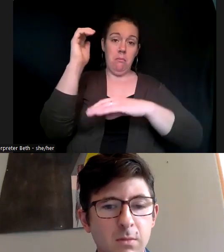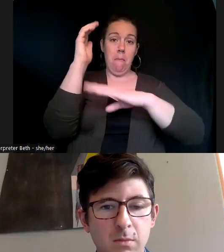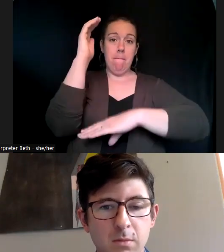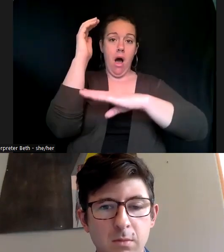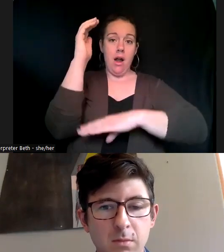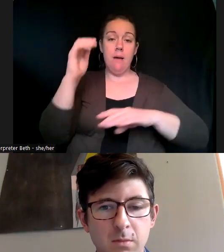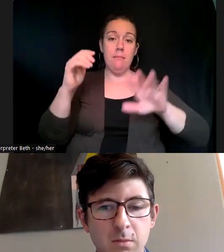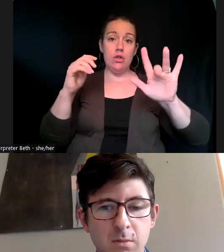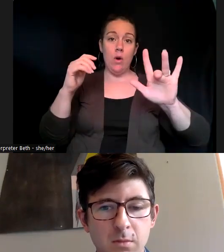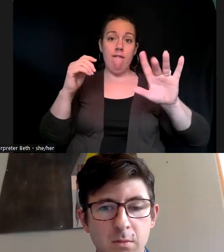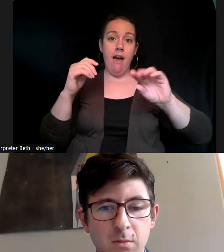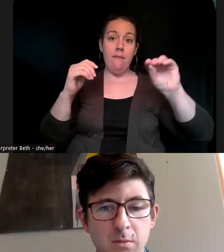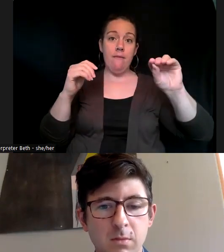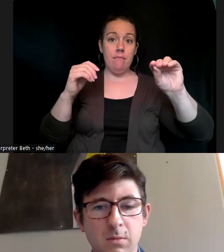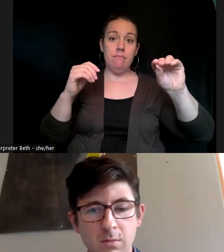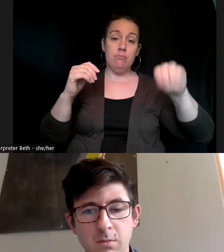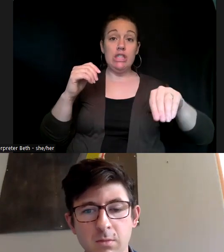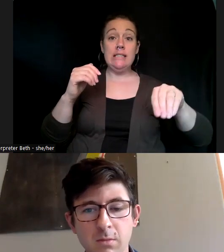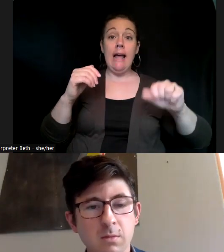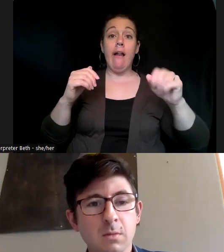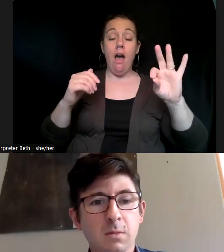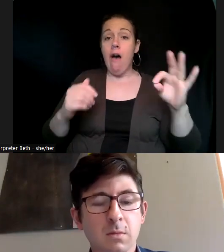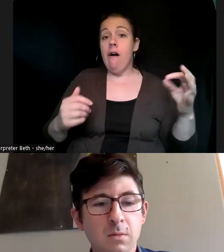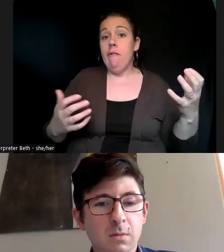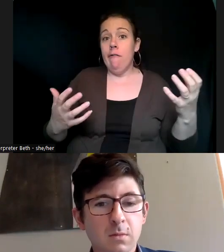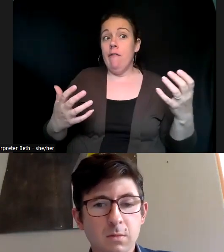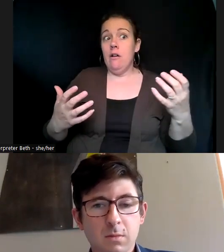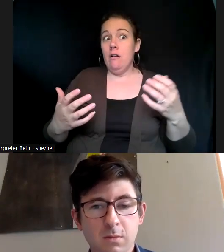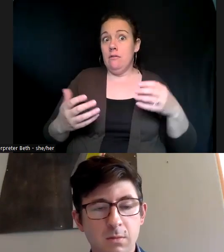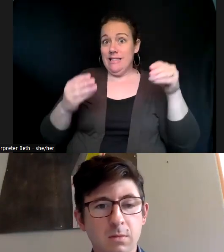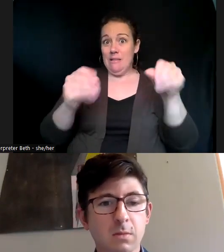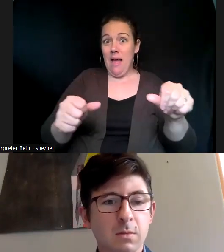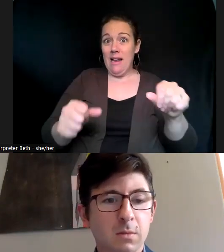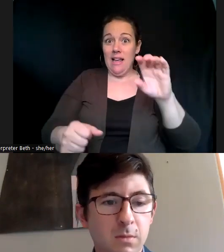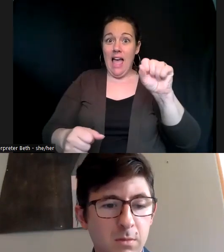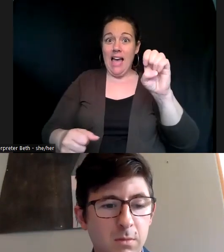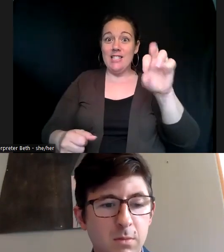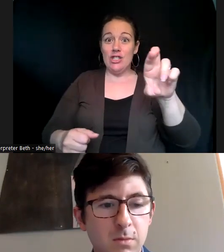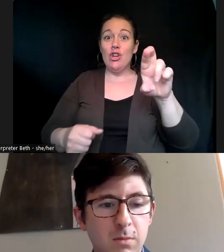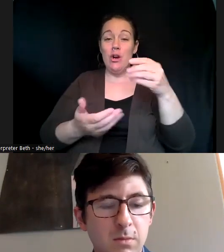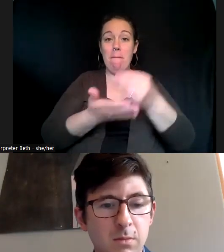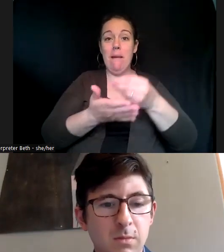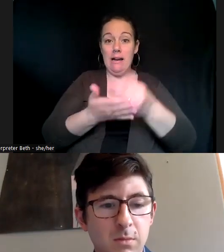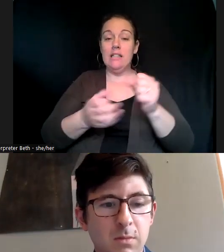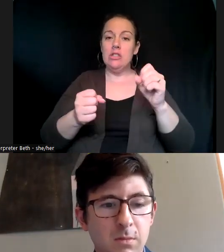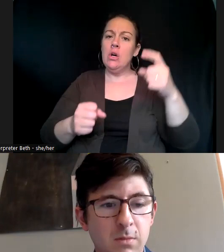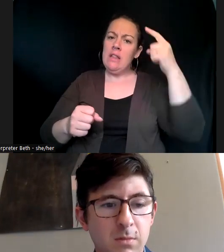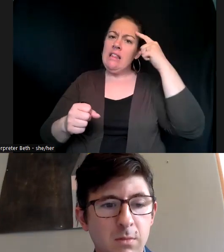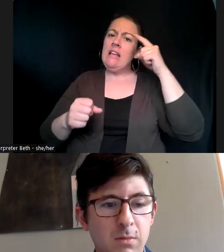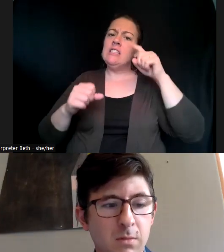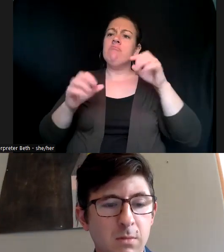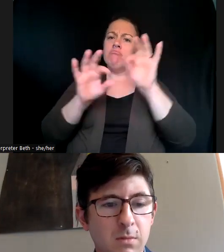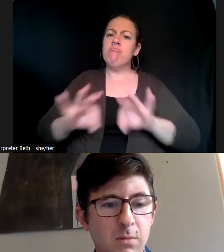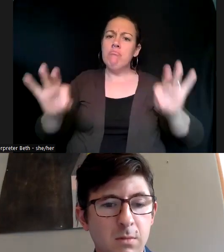And so, I think it's really important that we continue to raise awareness within our communities, continue